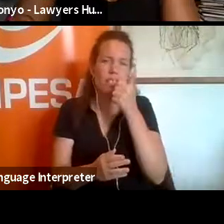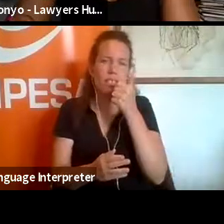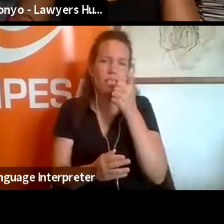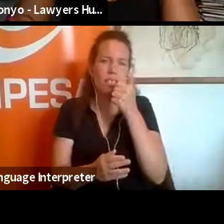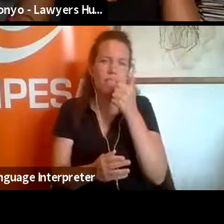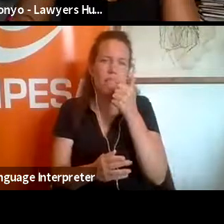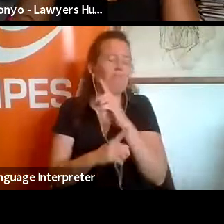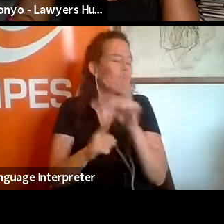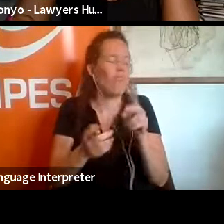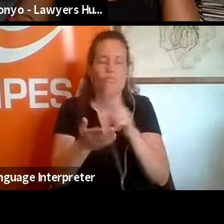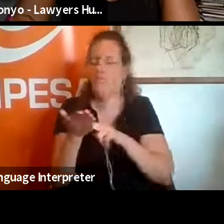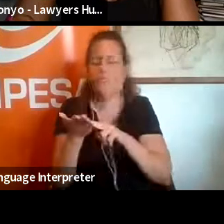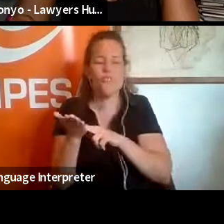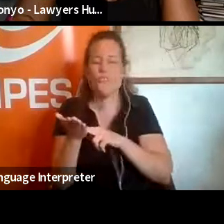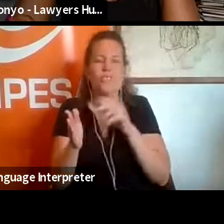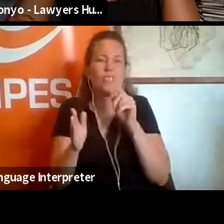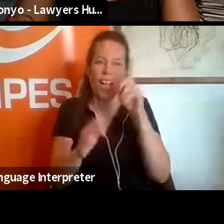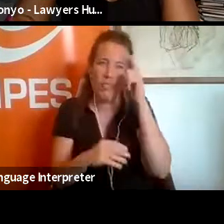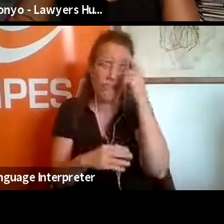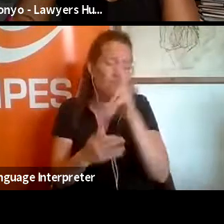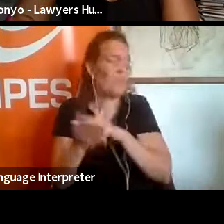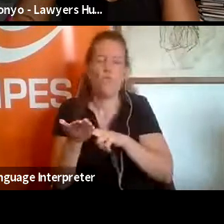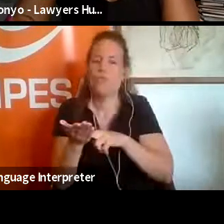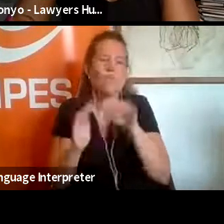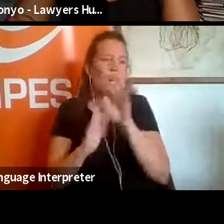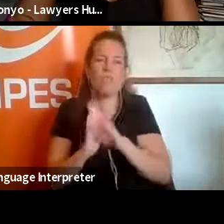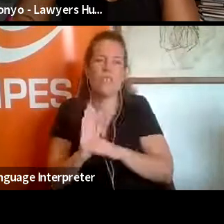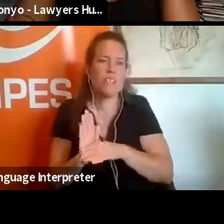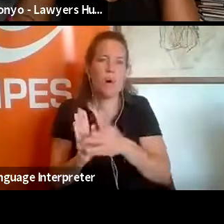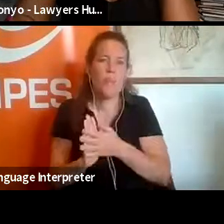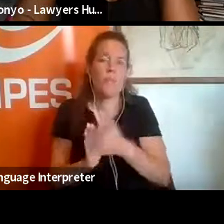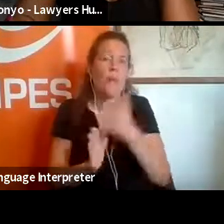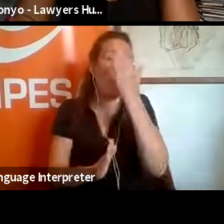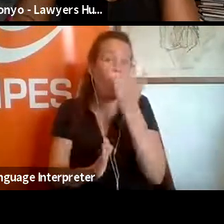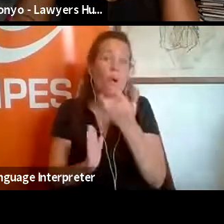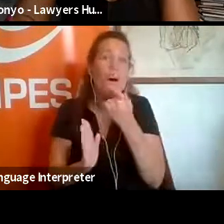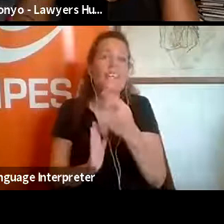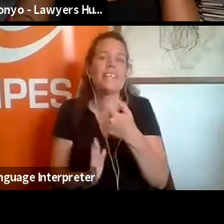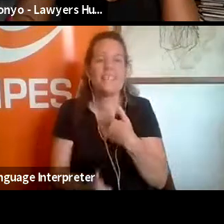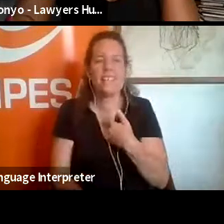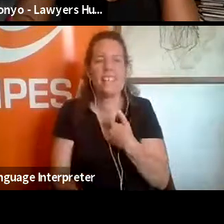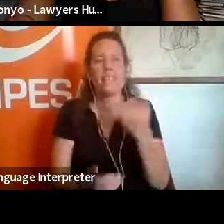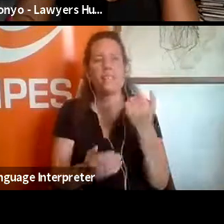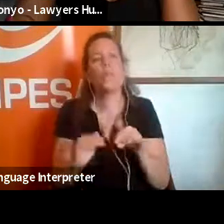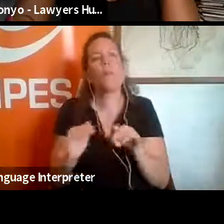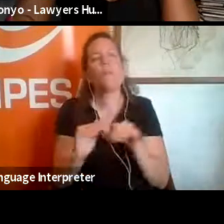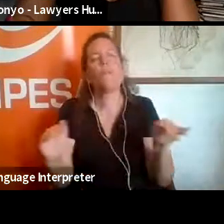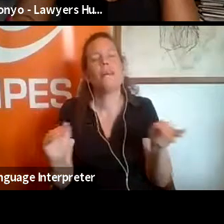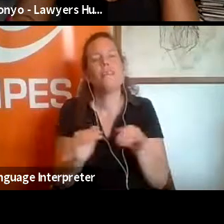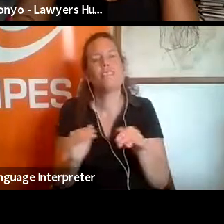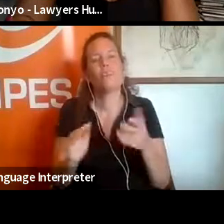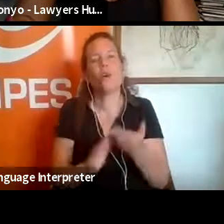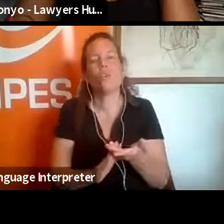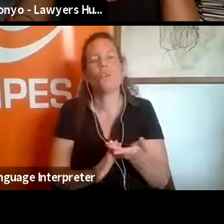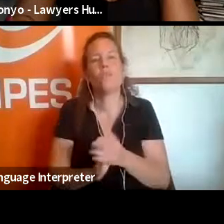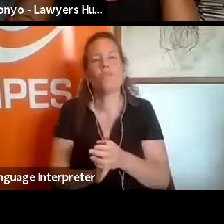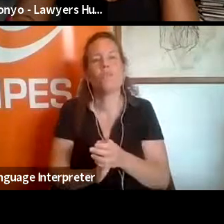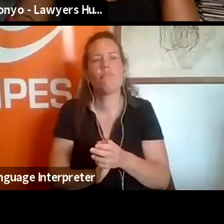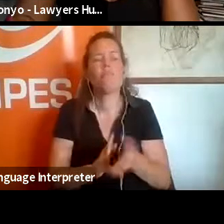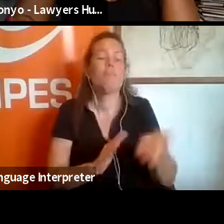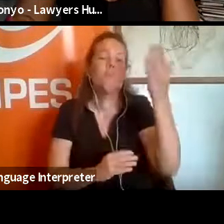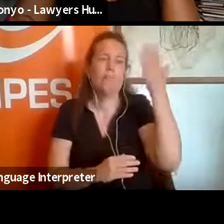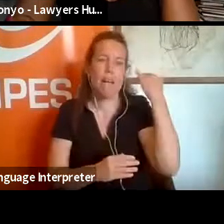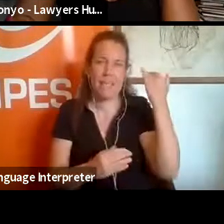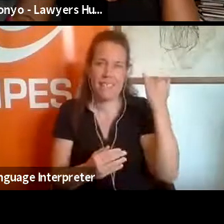that principle. And the reason why I say that is based on, past